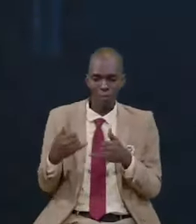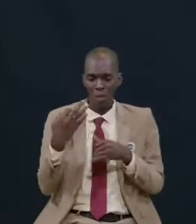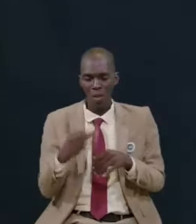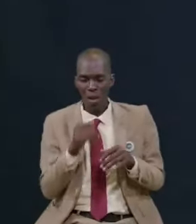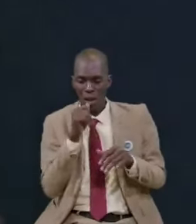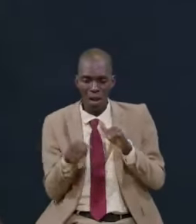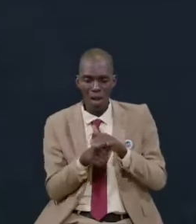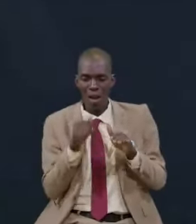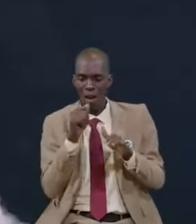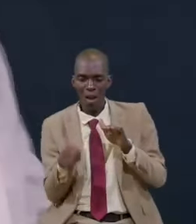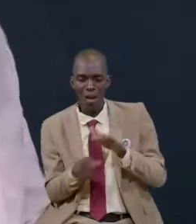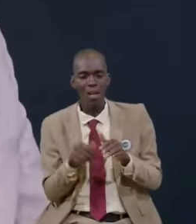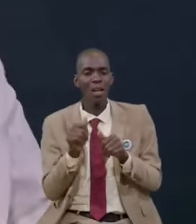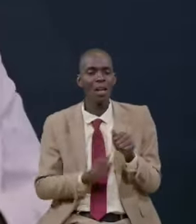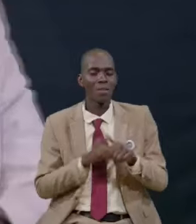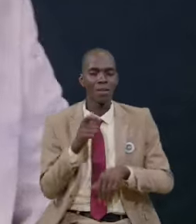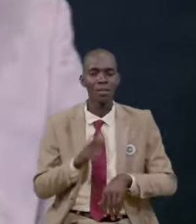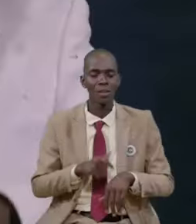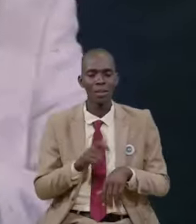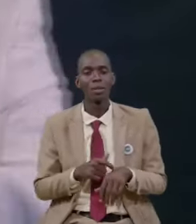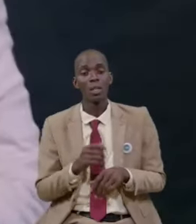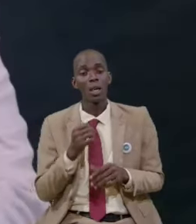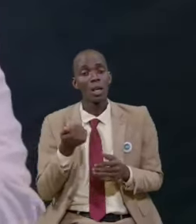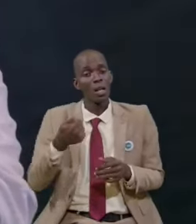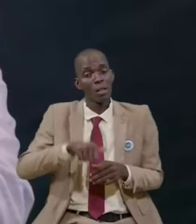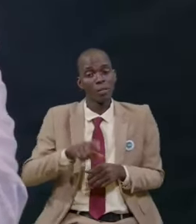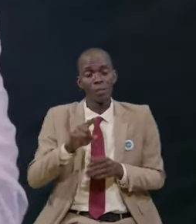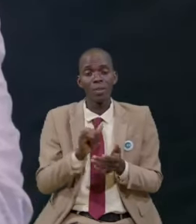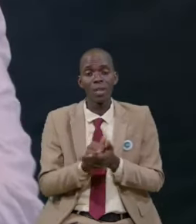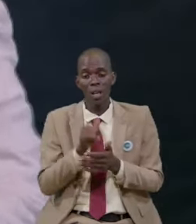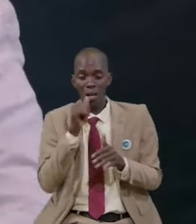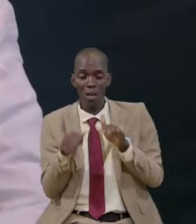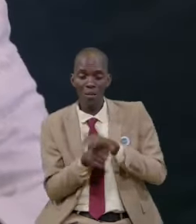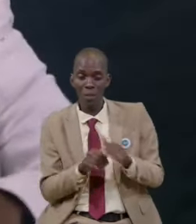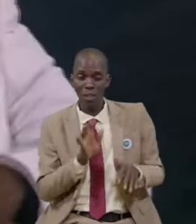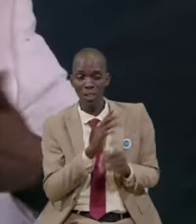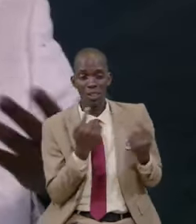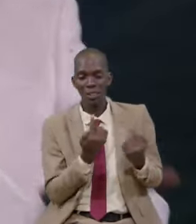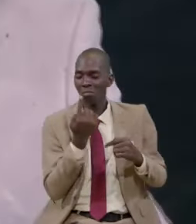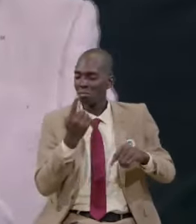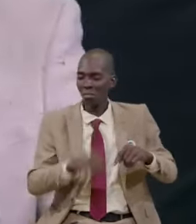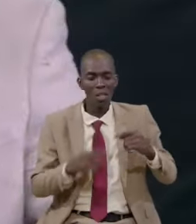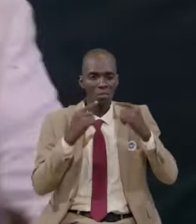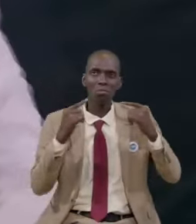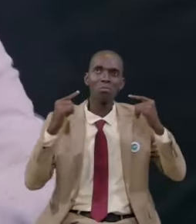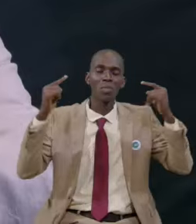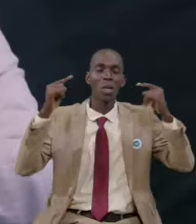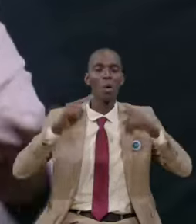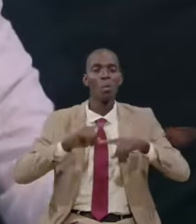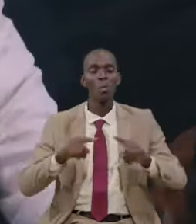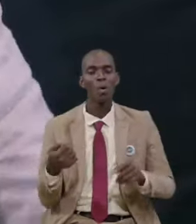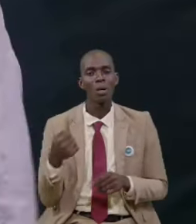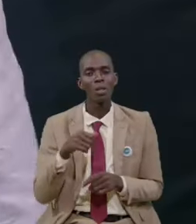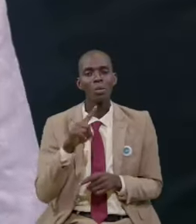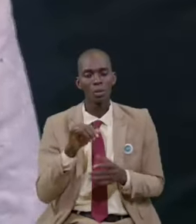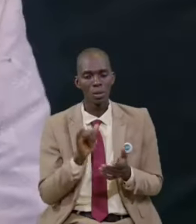that covereth his sins shall not prosper. But whoso confesseth and